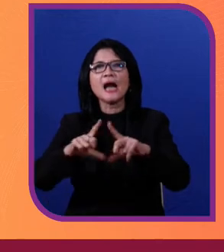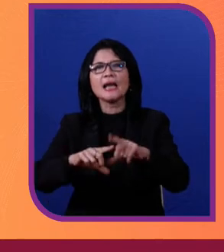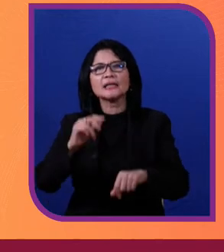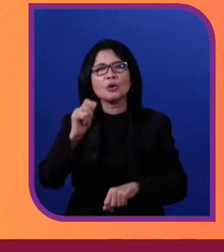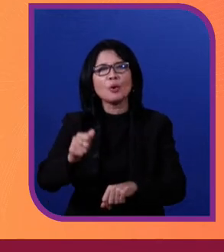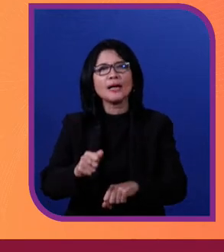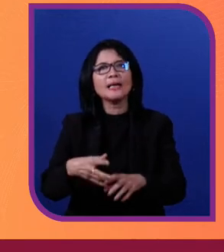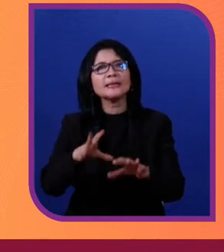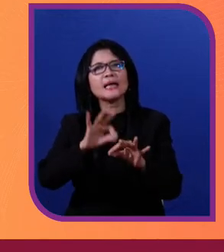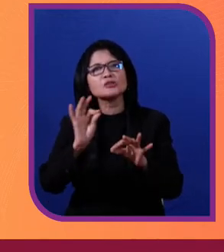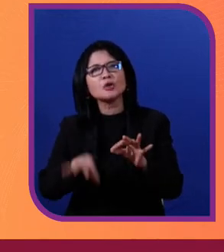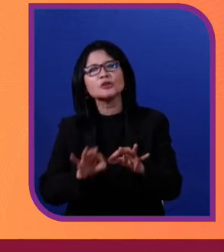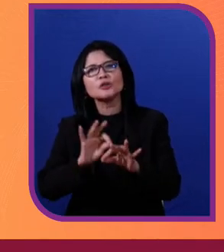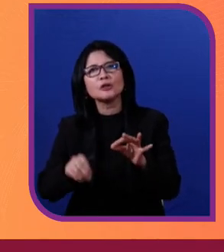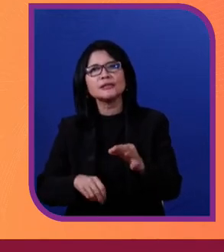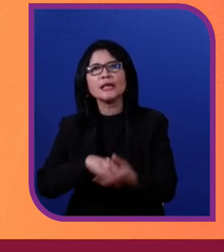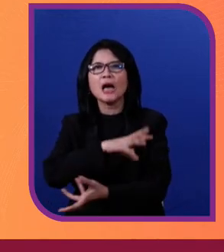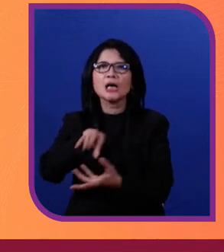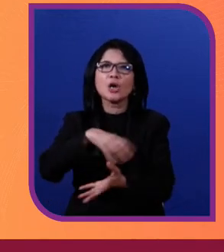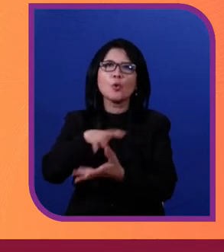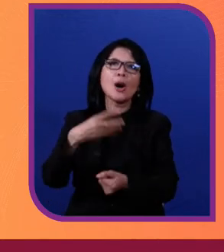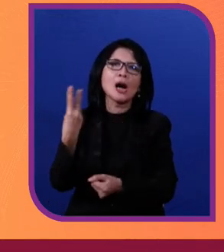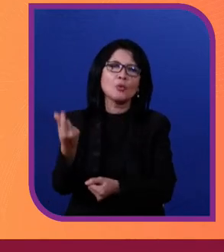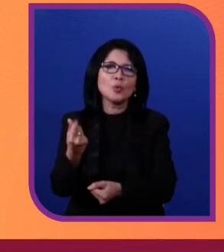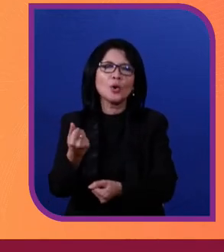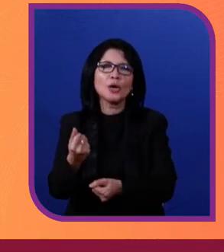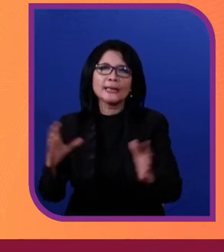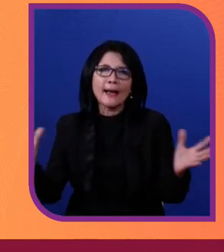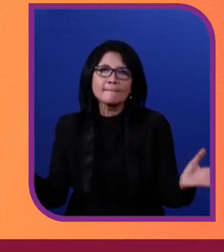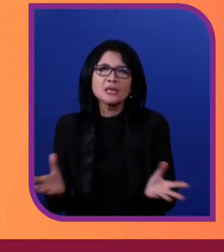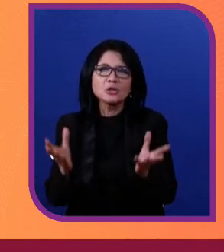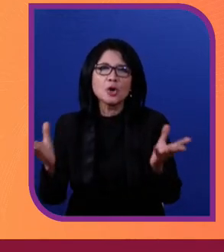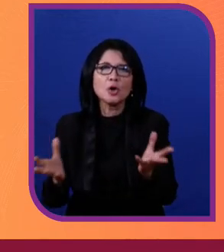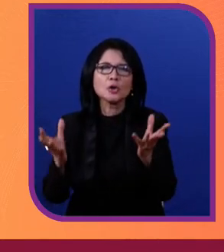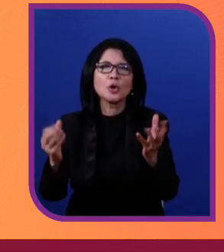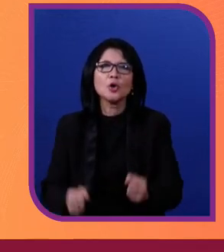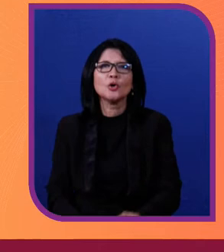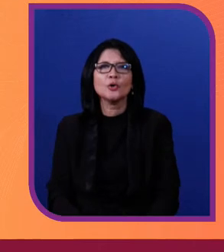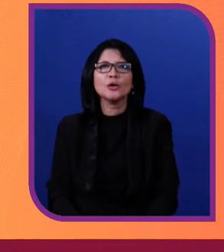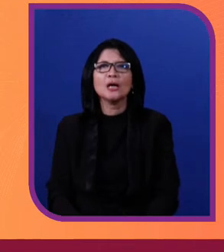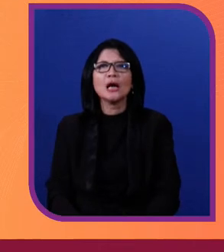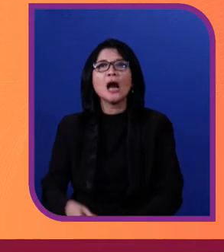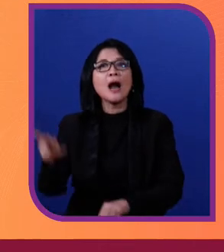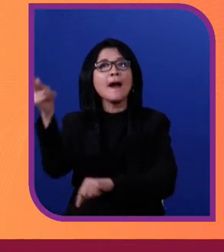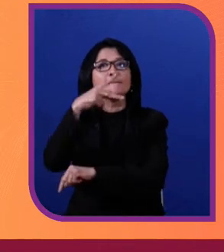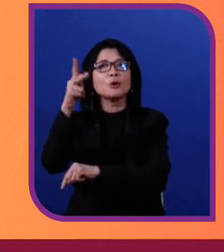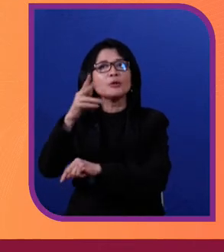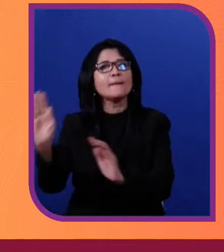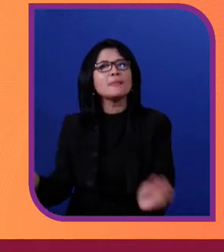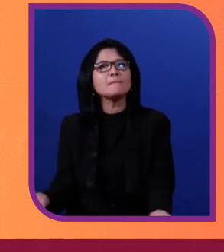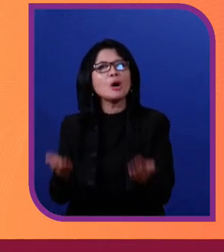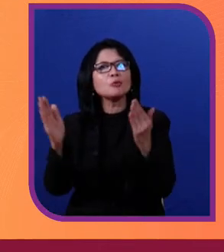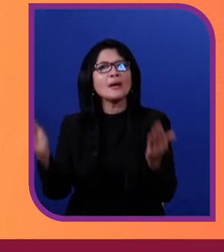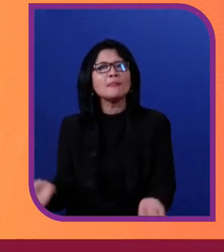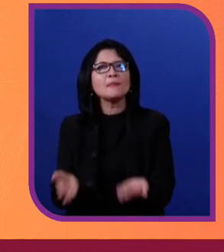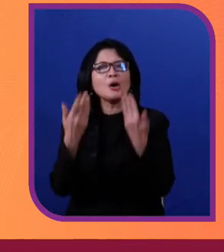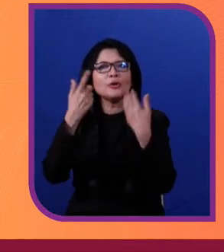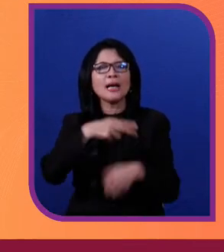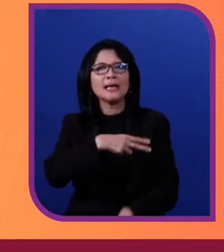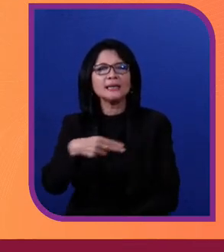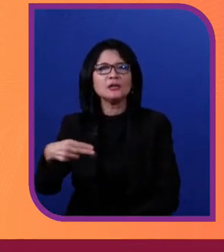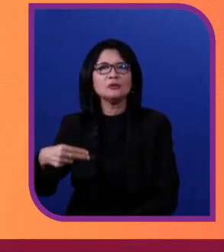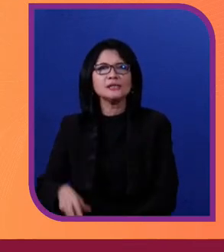promote the infrastructure projects in the country does it without understanding